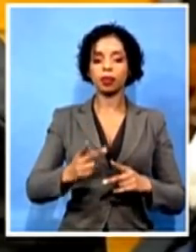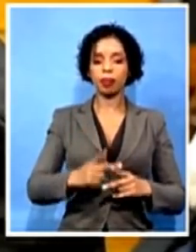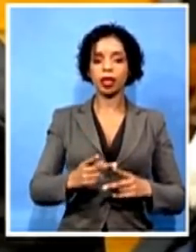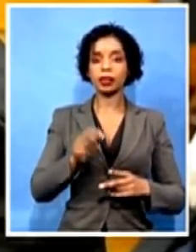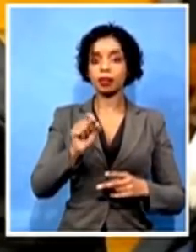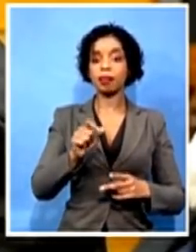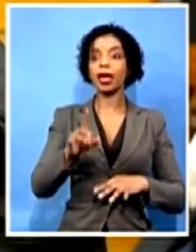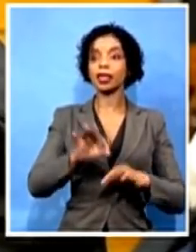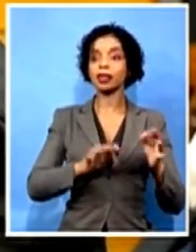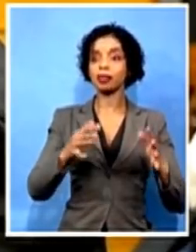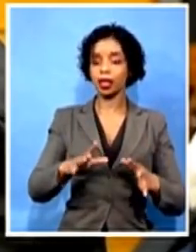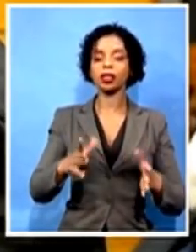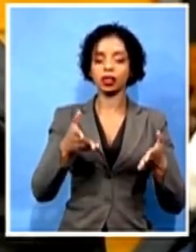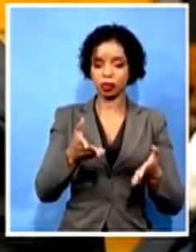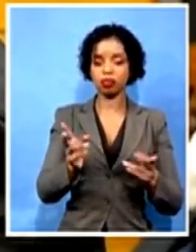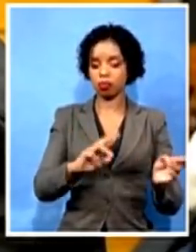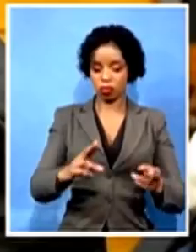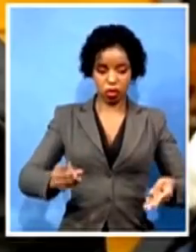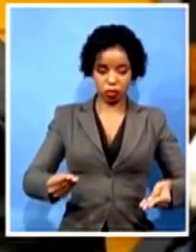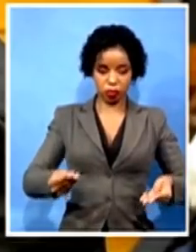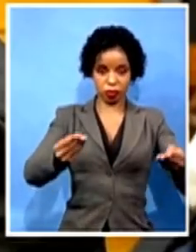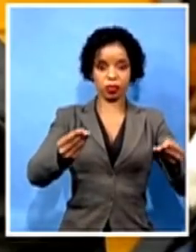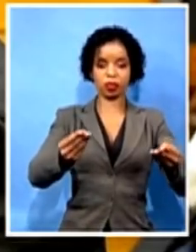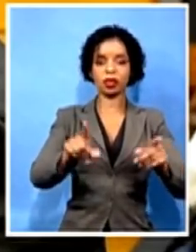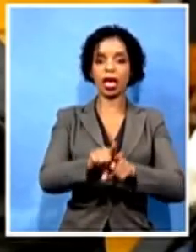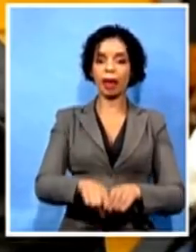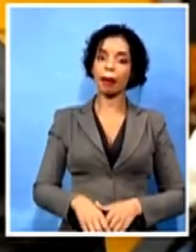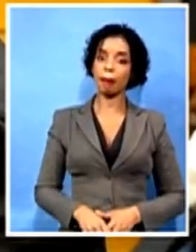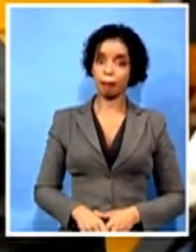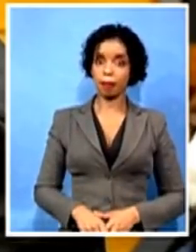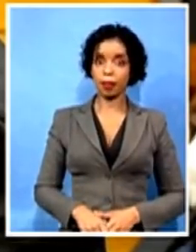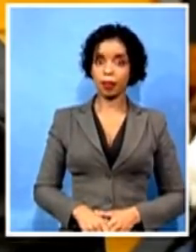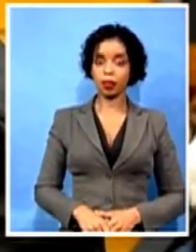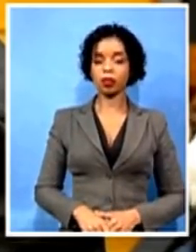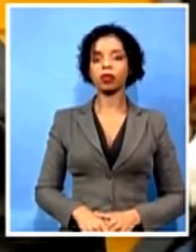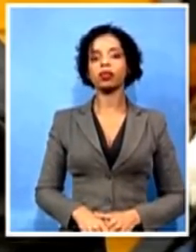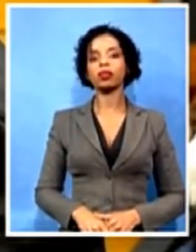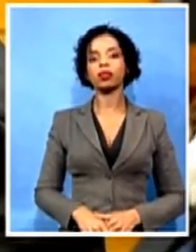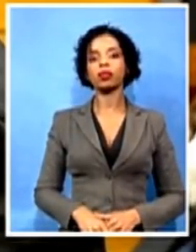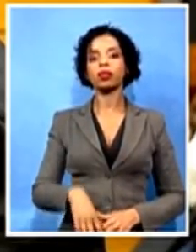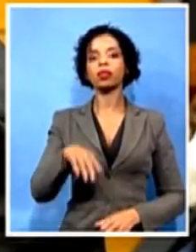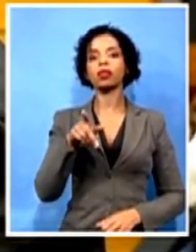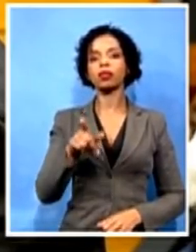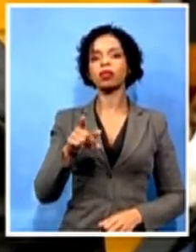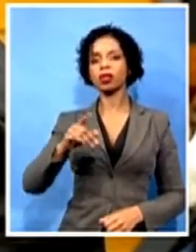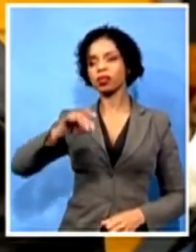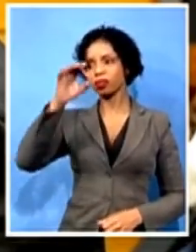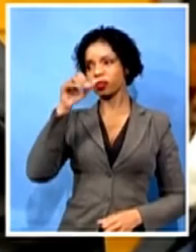I previously had an Italian passport which was issued to me by the Italian Consulate General in Houghton, Johannesburg. My